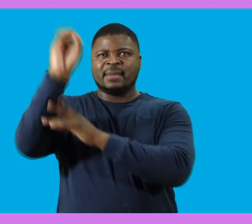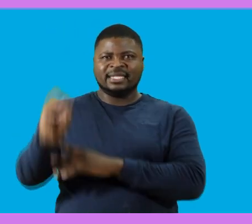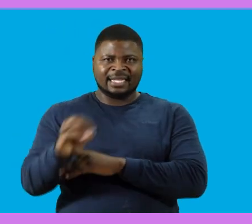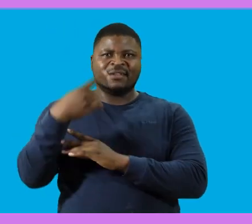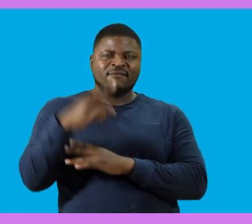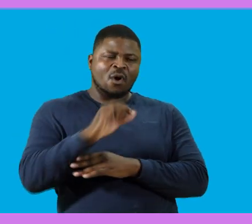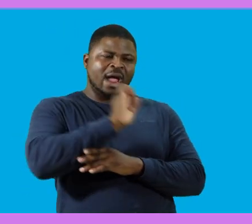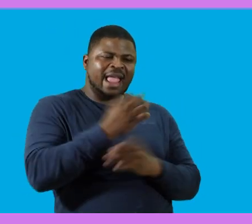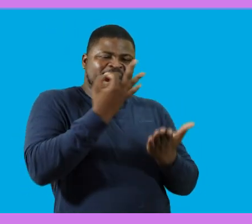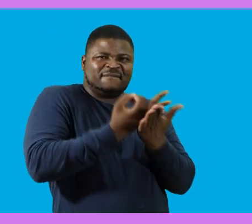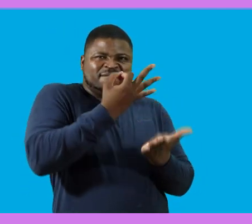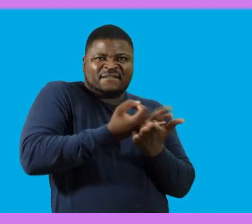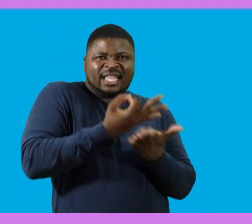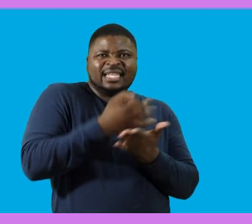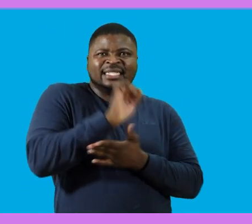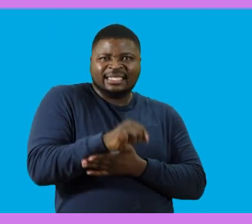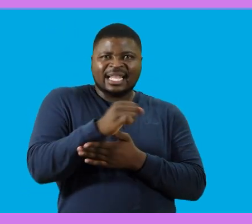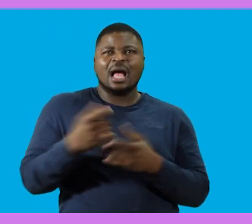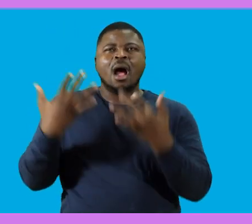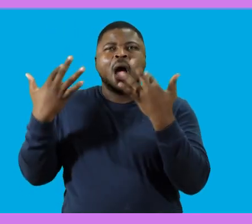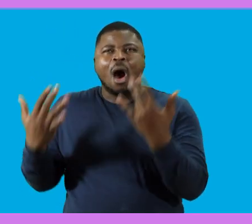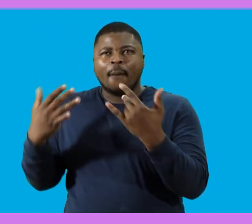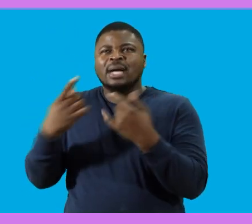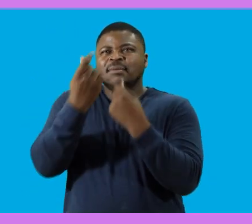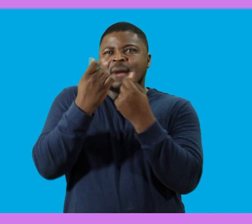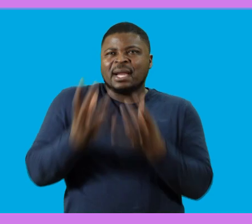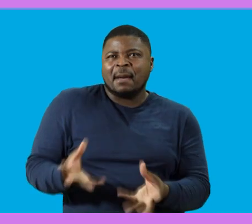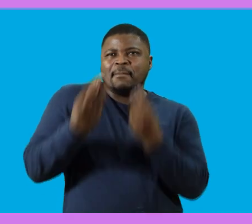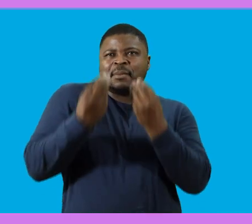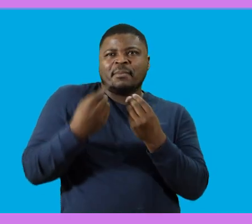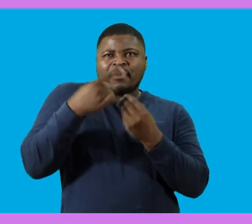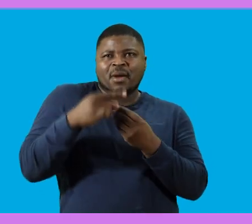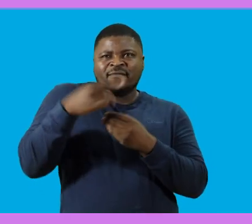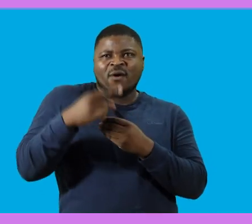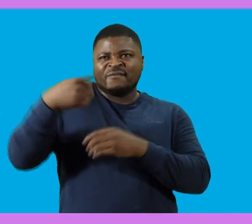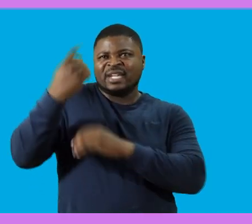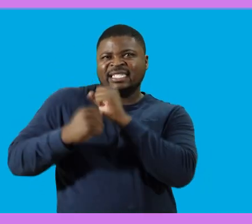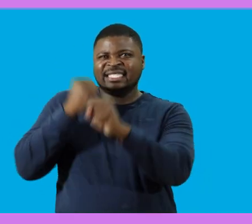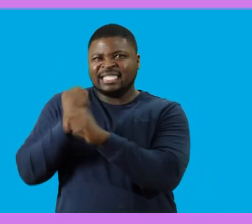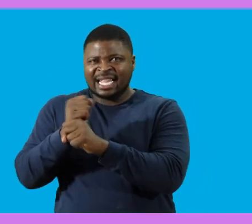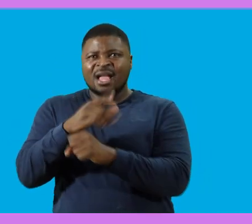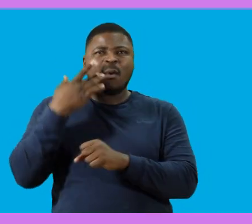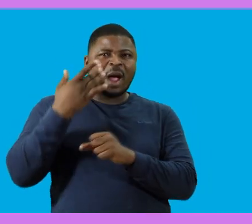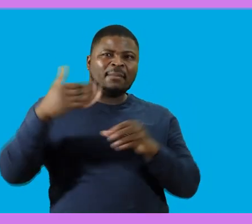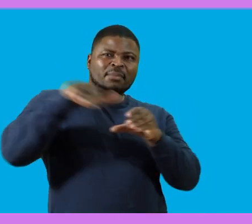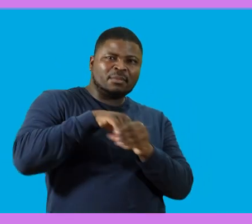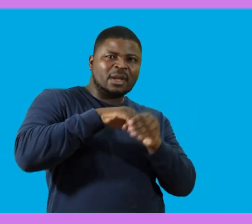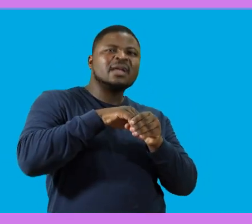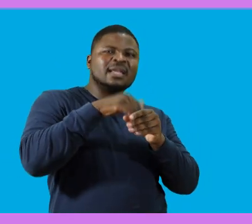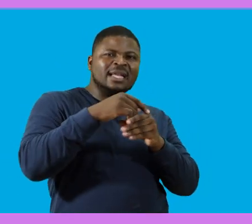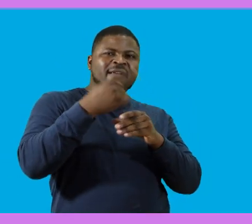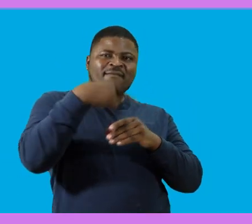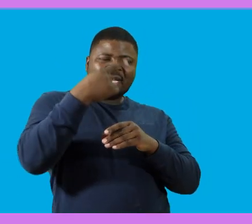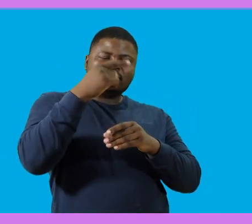money will she receive if her first year at university cost 35,000 Rand? So